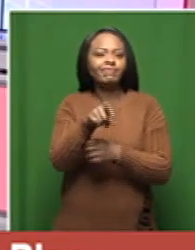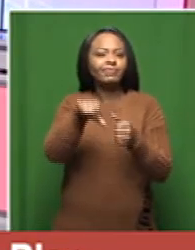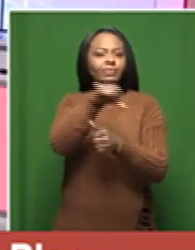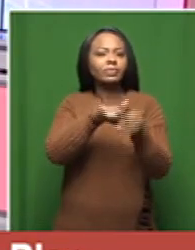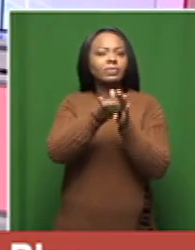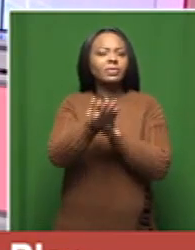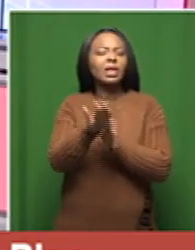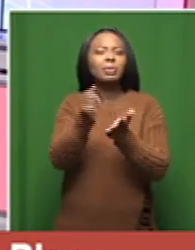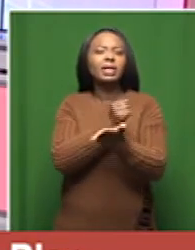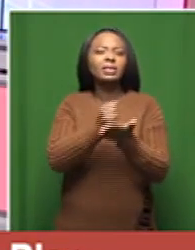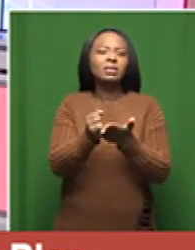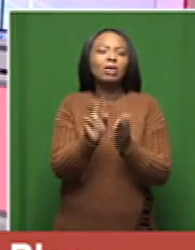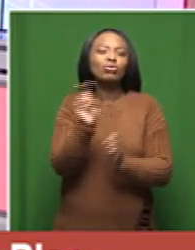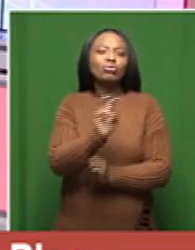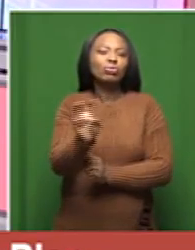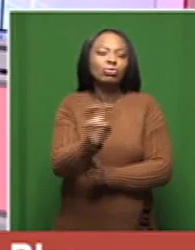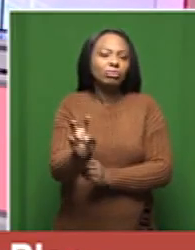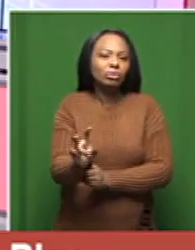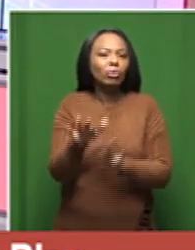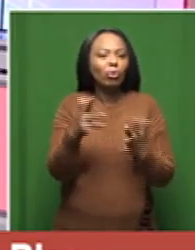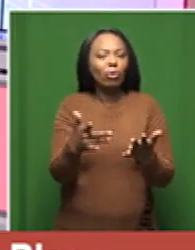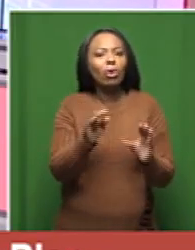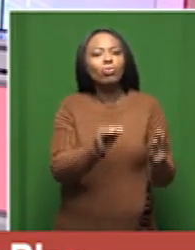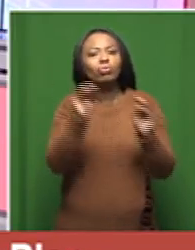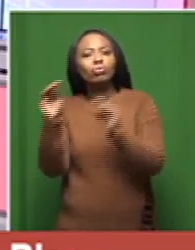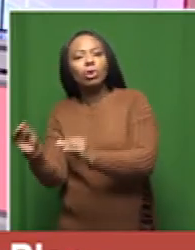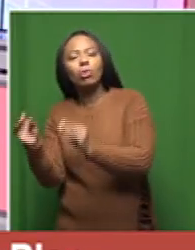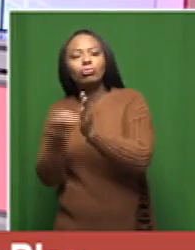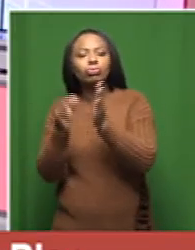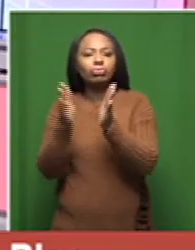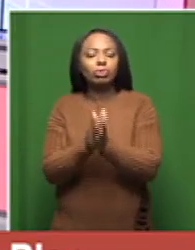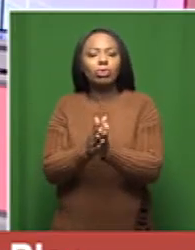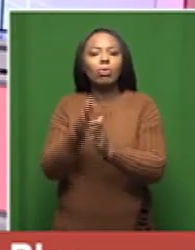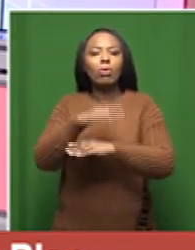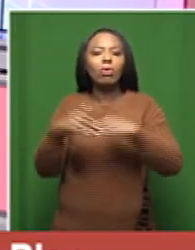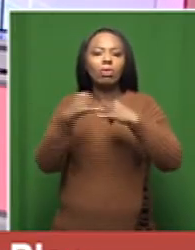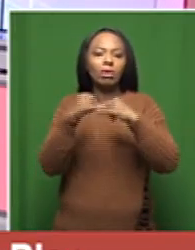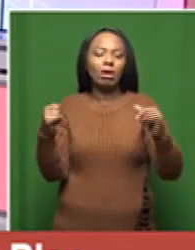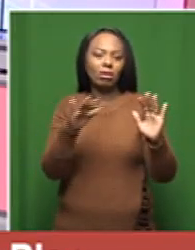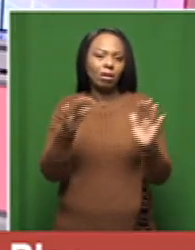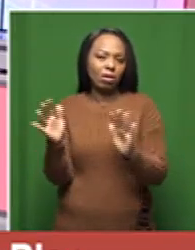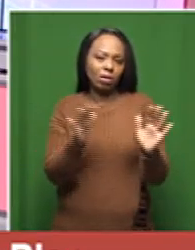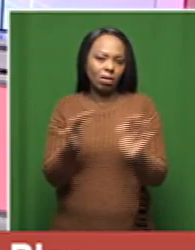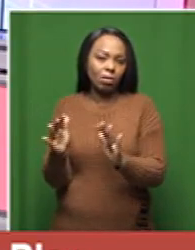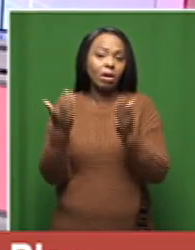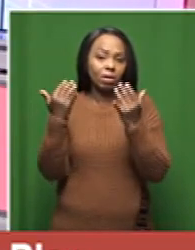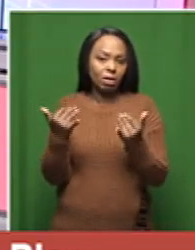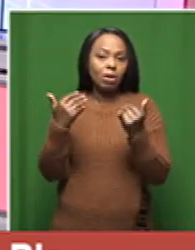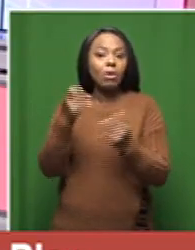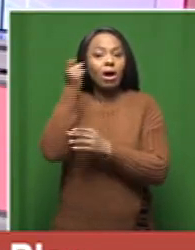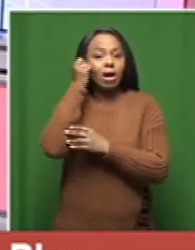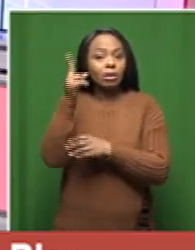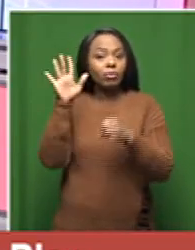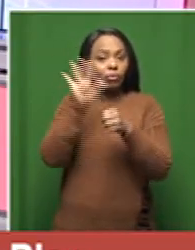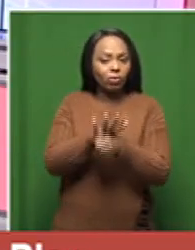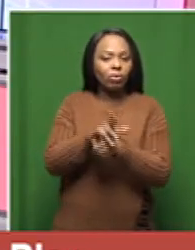to register or reschedule appointments online. To help us understand the logistics and the progress of